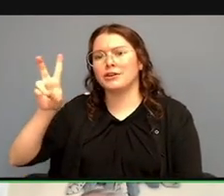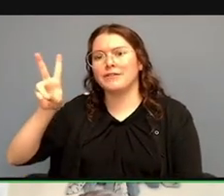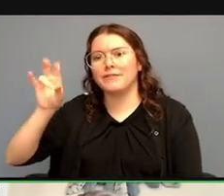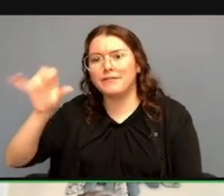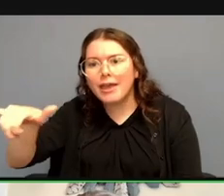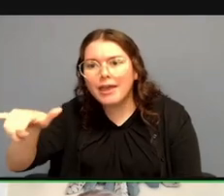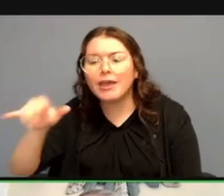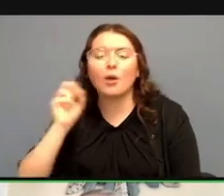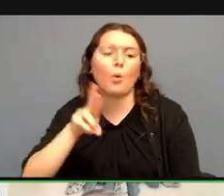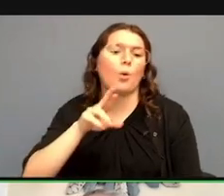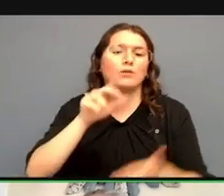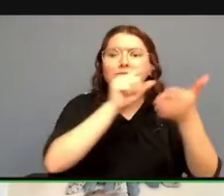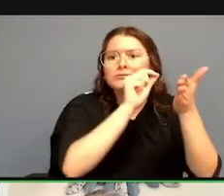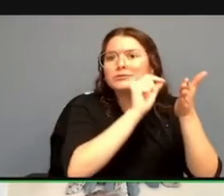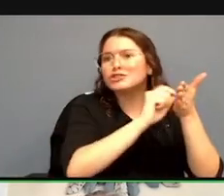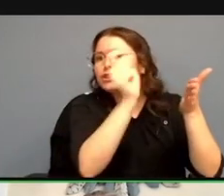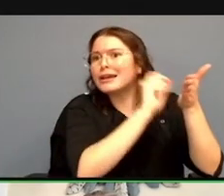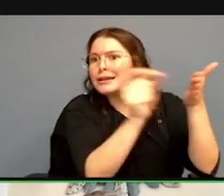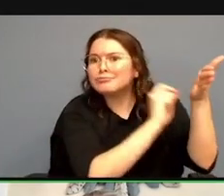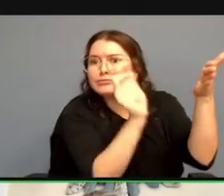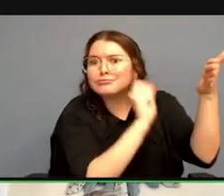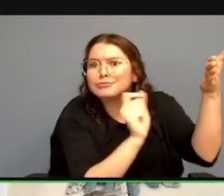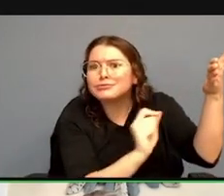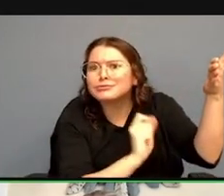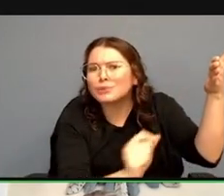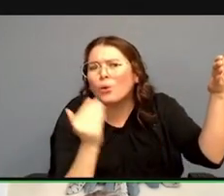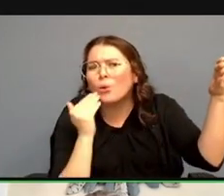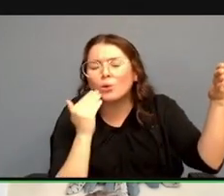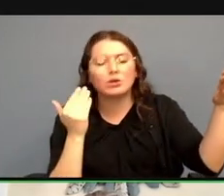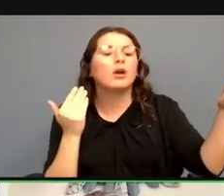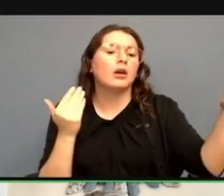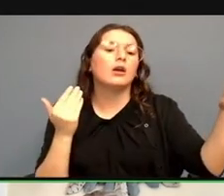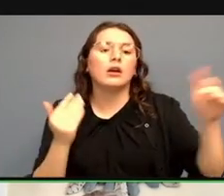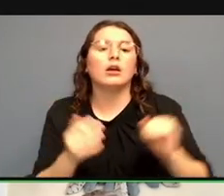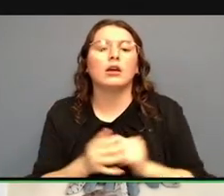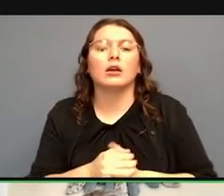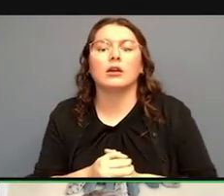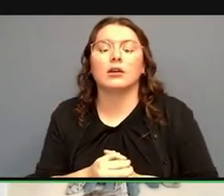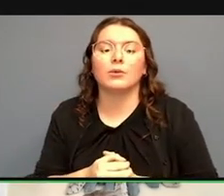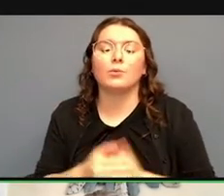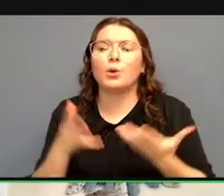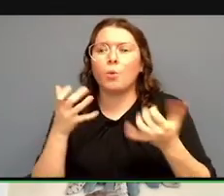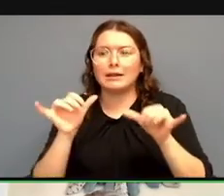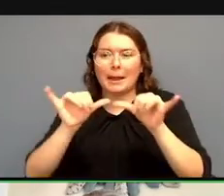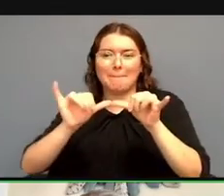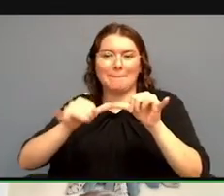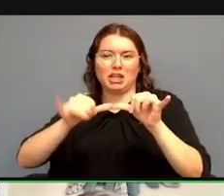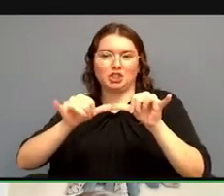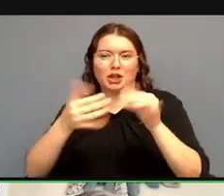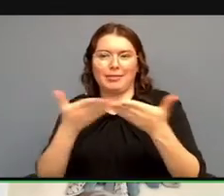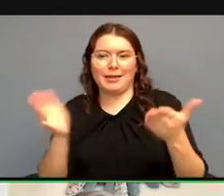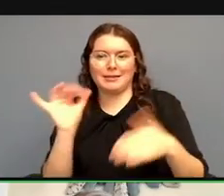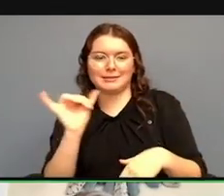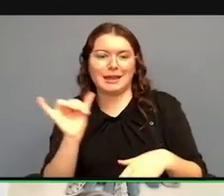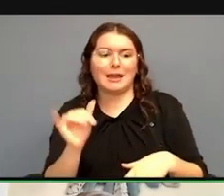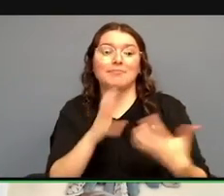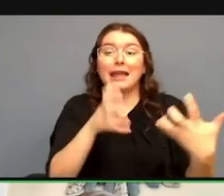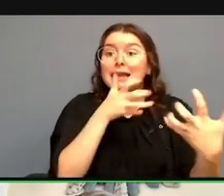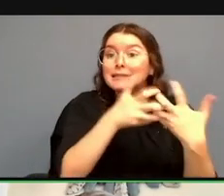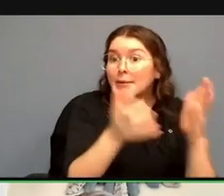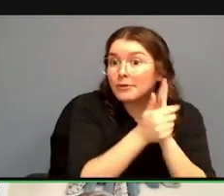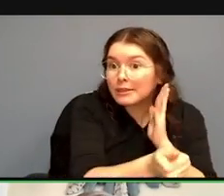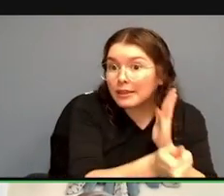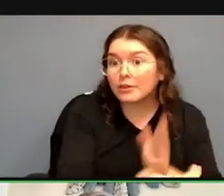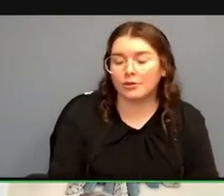or checklists. Basically, we're looking to measure things like adaptive skills. Those